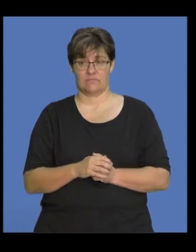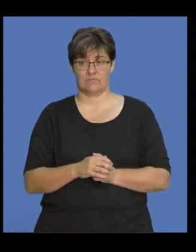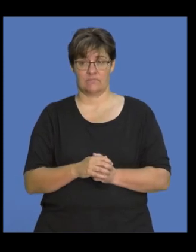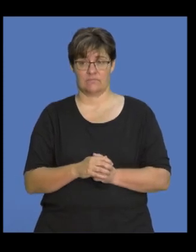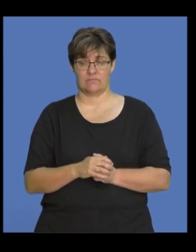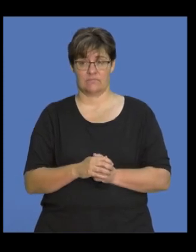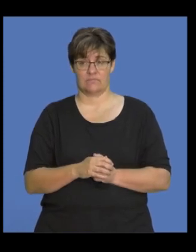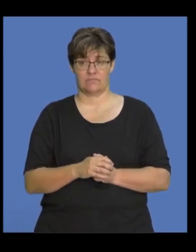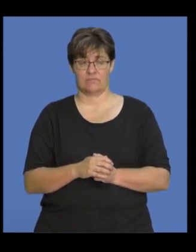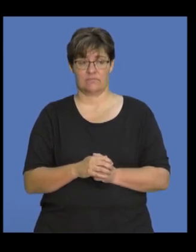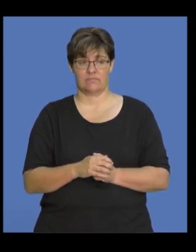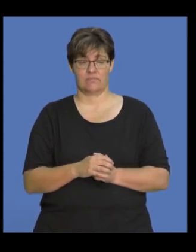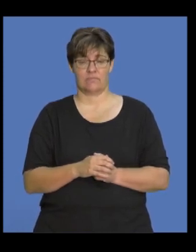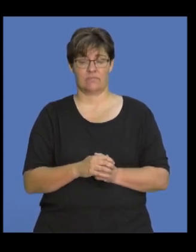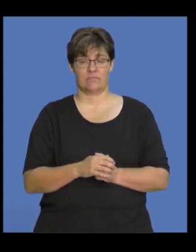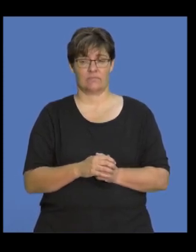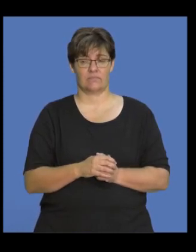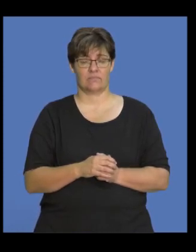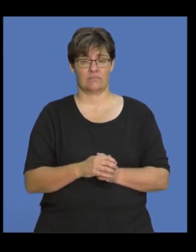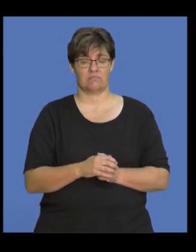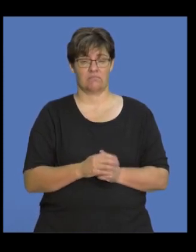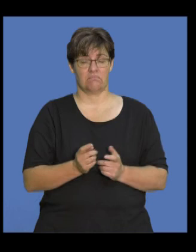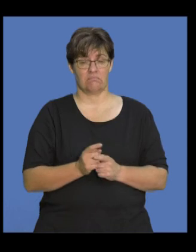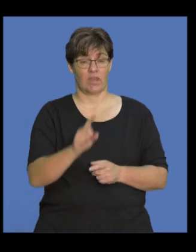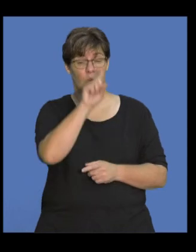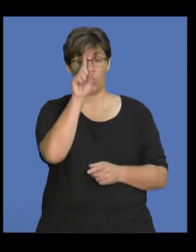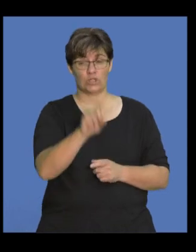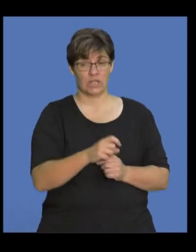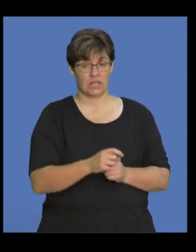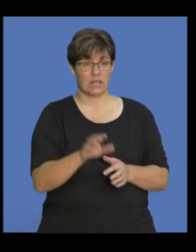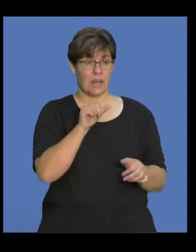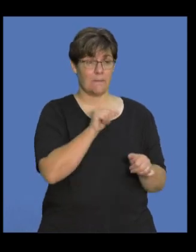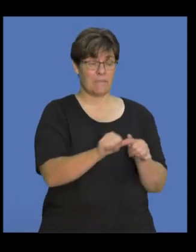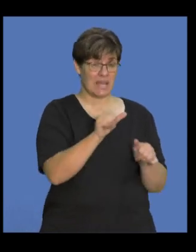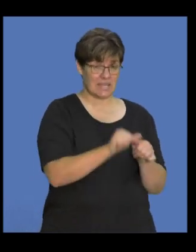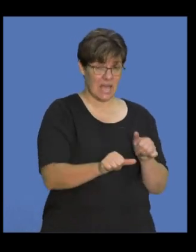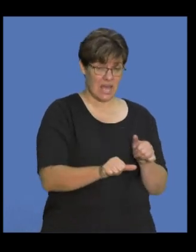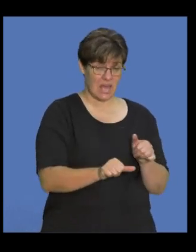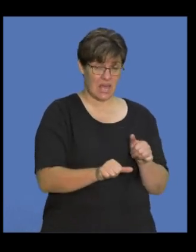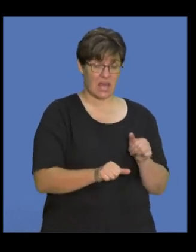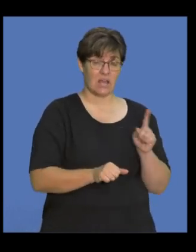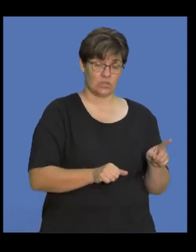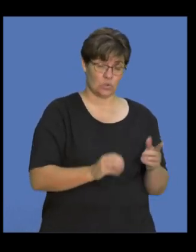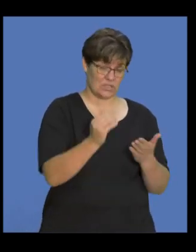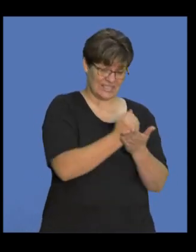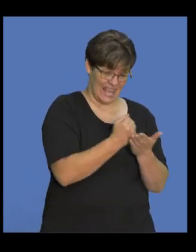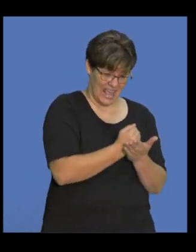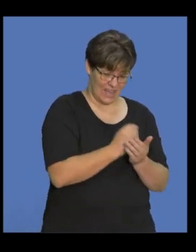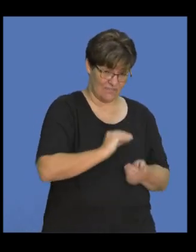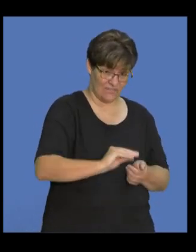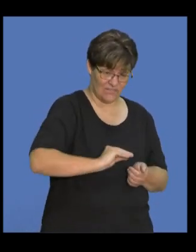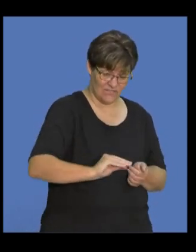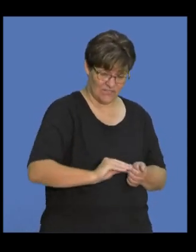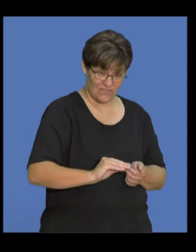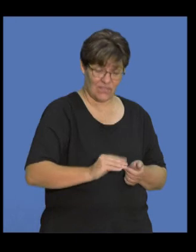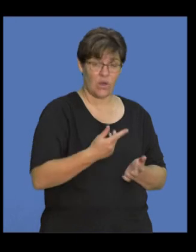3,625 rands, right? Now the big question, is it better for him to actually save up some money to